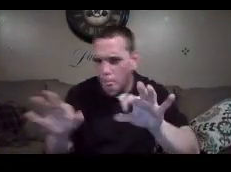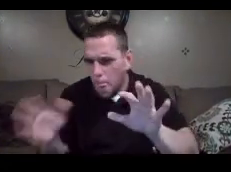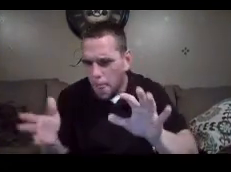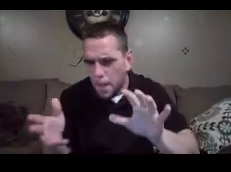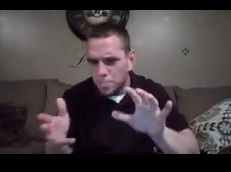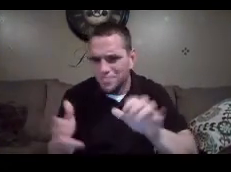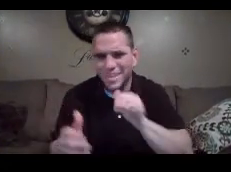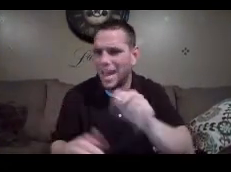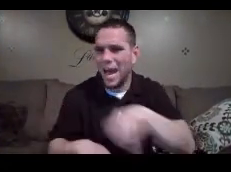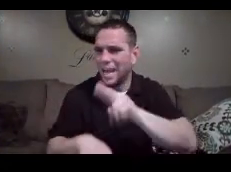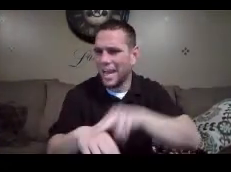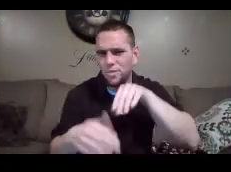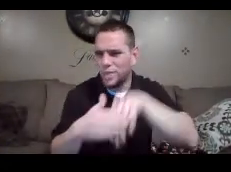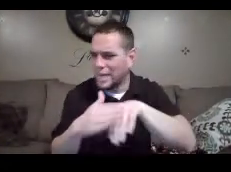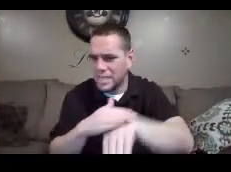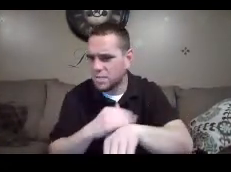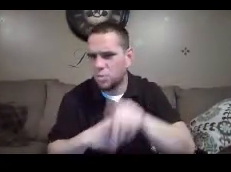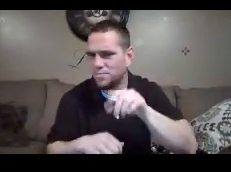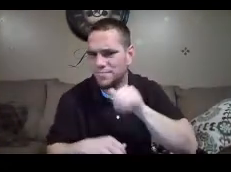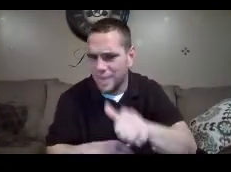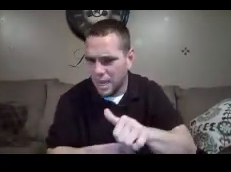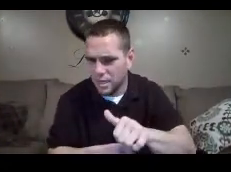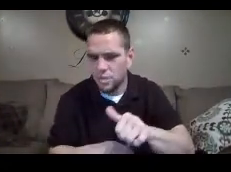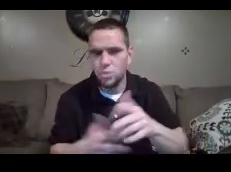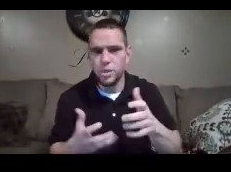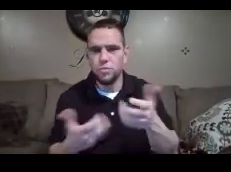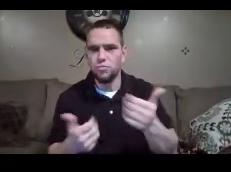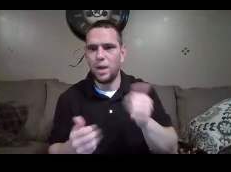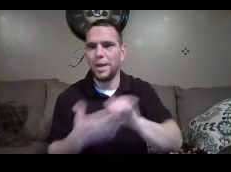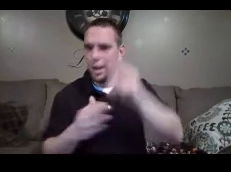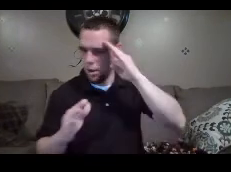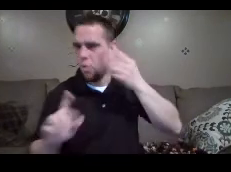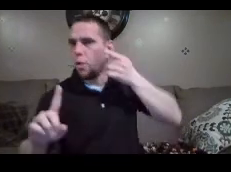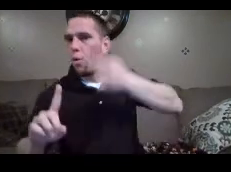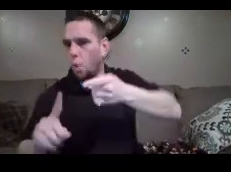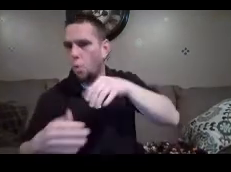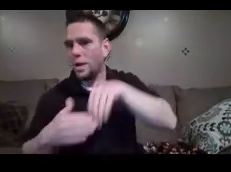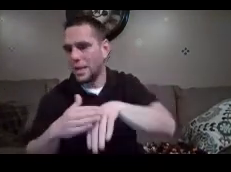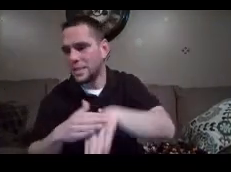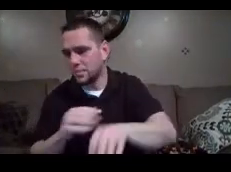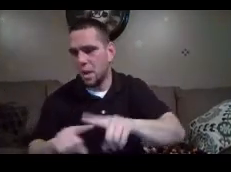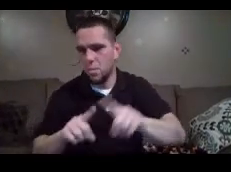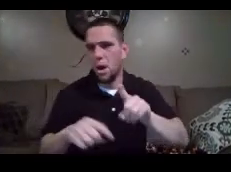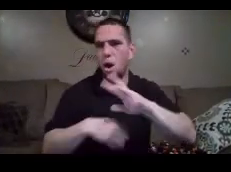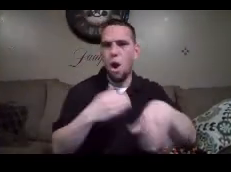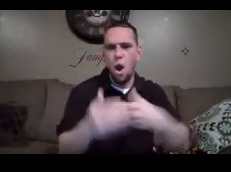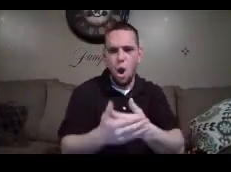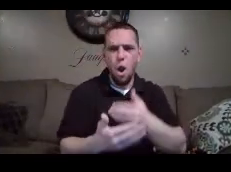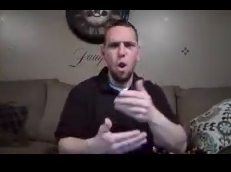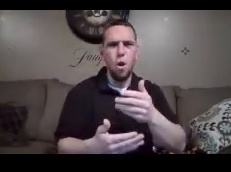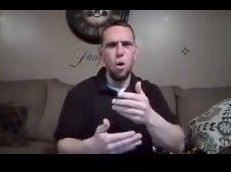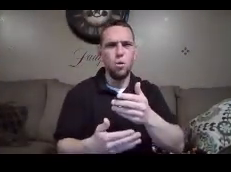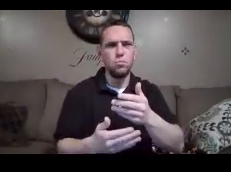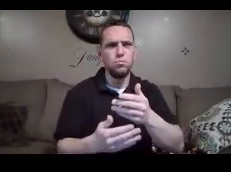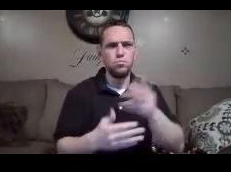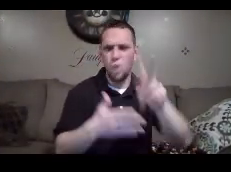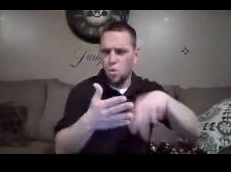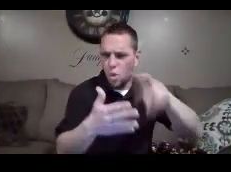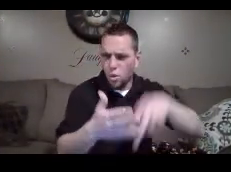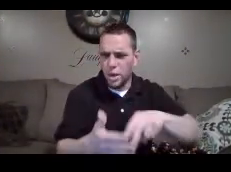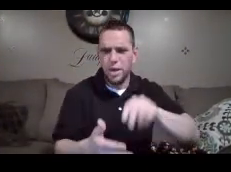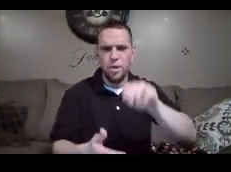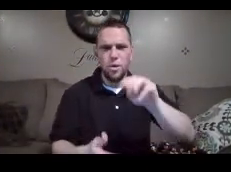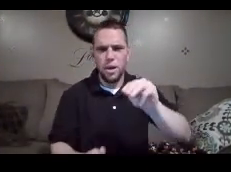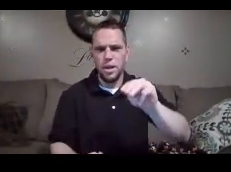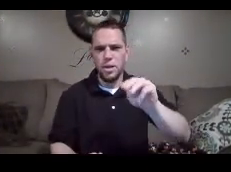We obviously want to be using best practice for accessibility, but I do believe that all the major screen readers, JAWS, there's one called NVDA,